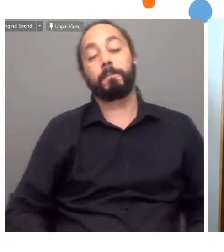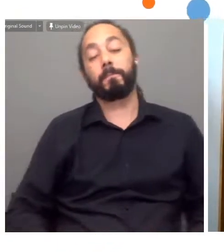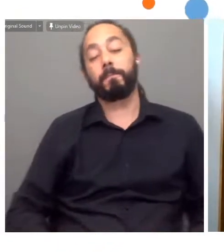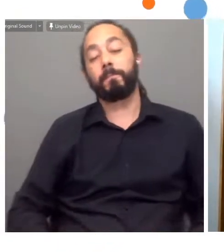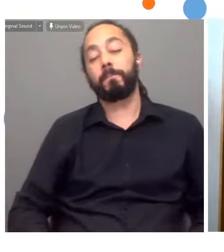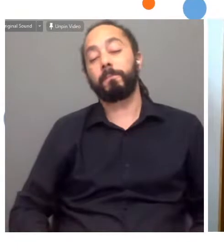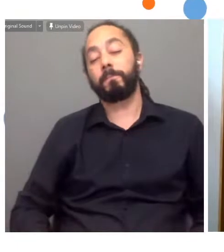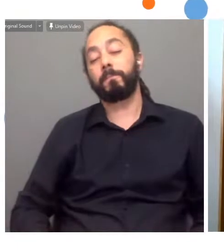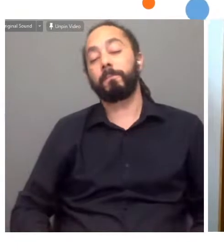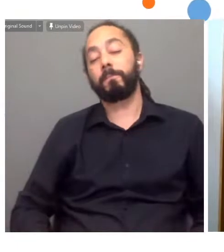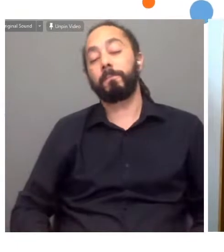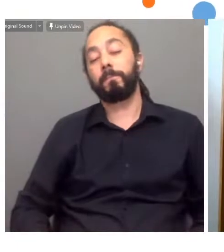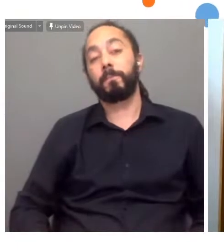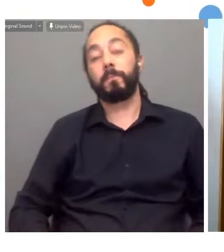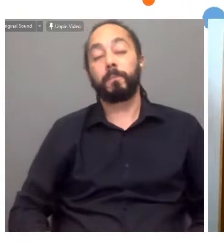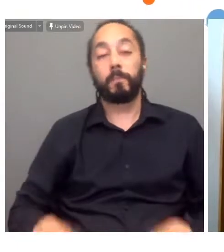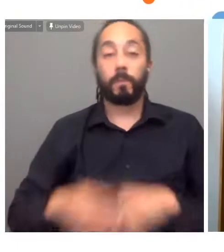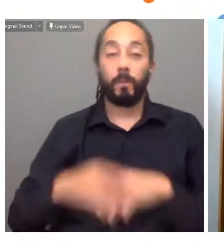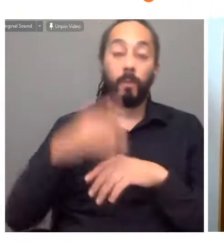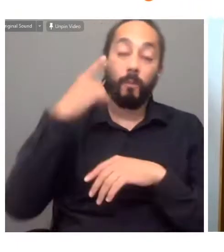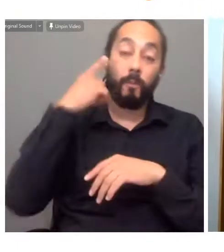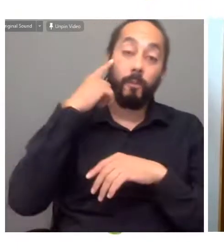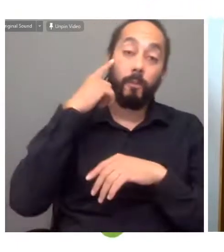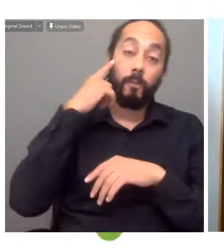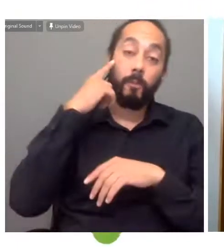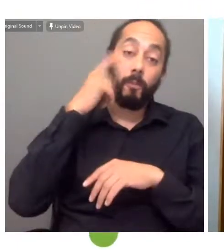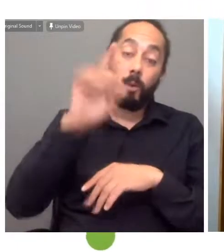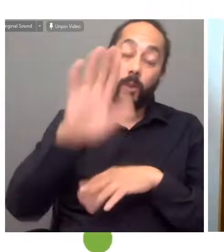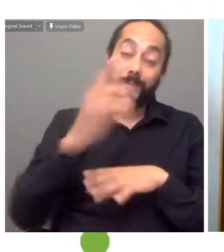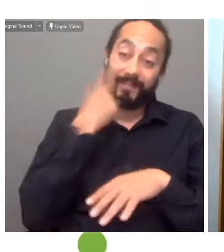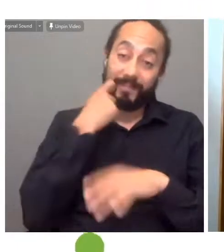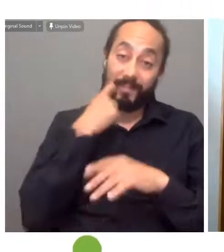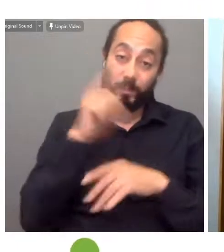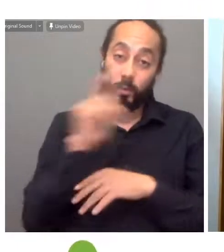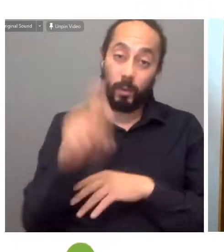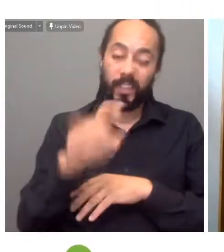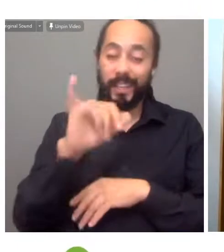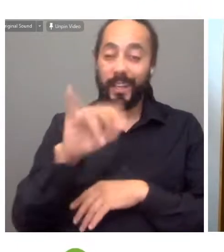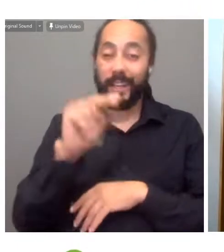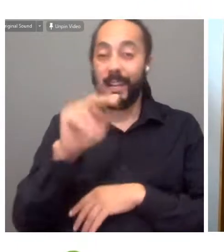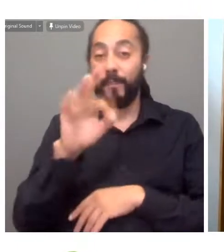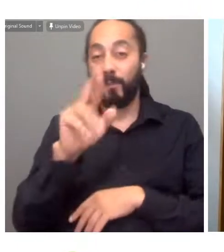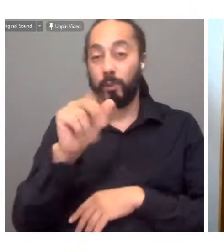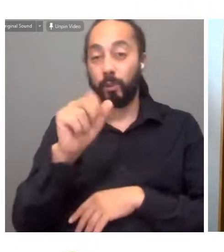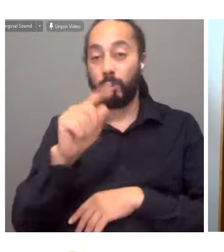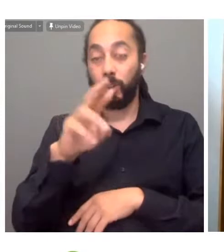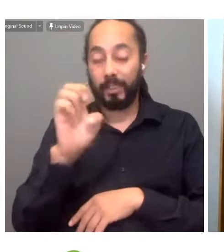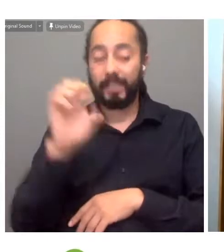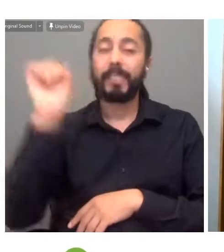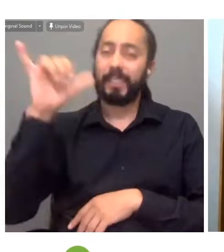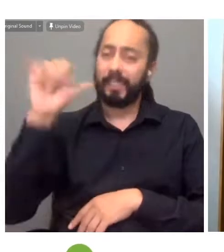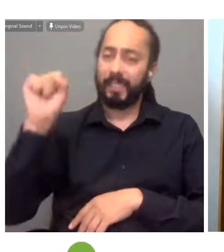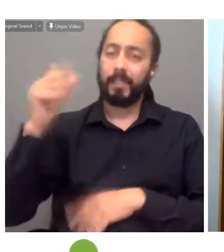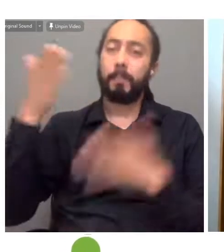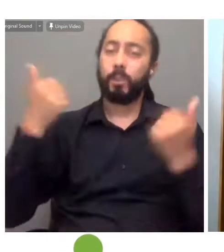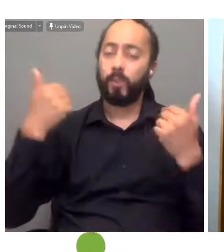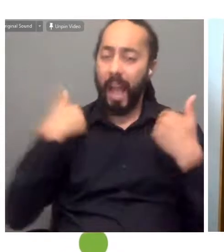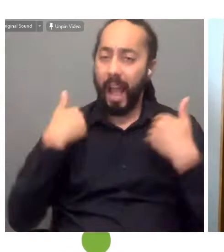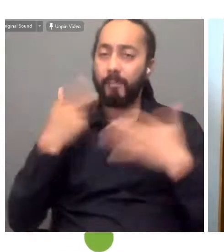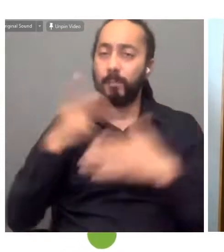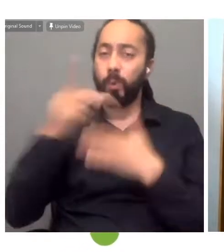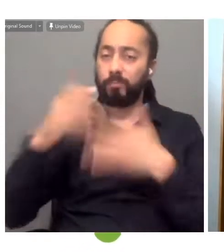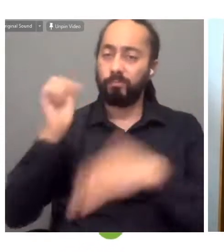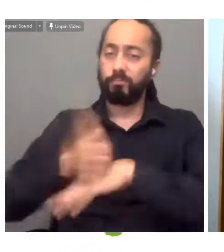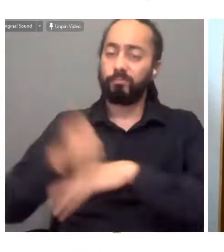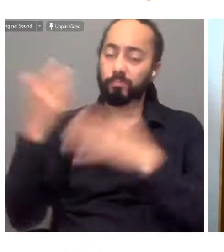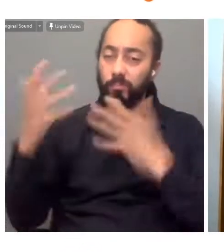I mean, there is already, I mean, so clear, the ministry has a program for that. And for larger projects, then we have to go